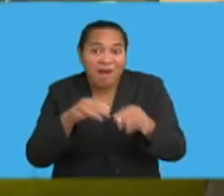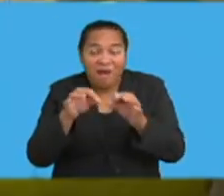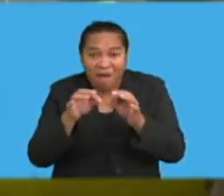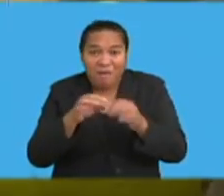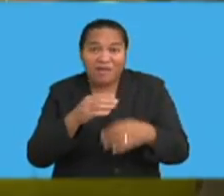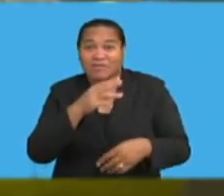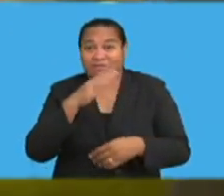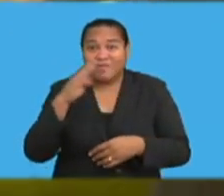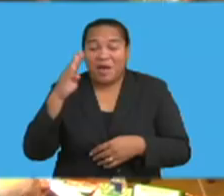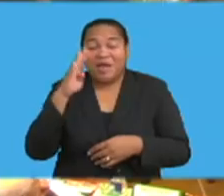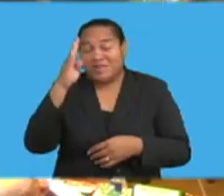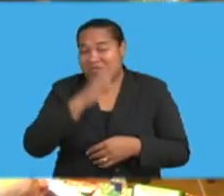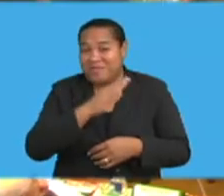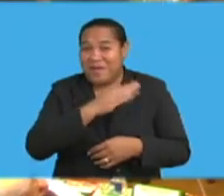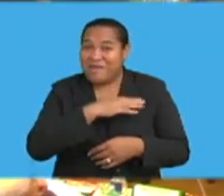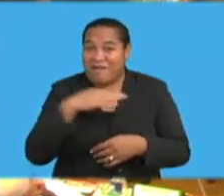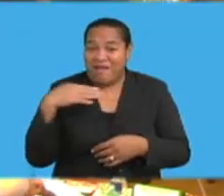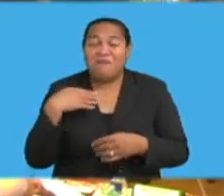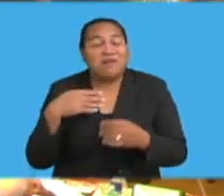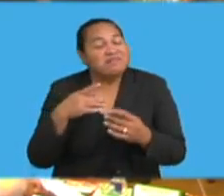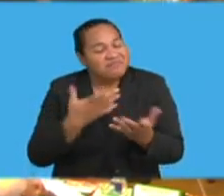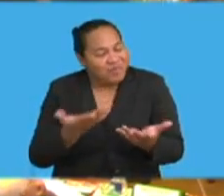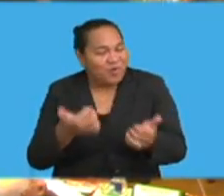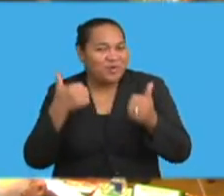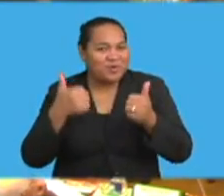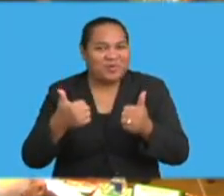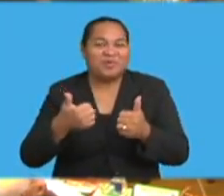Beni Marama government did it. No matter how much they